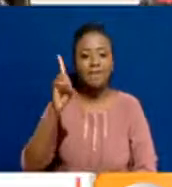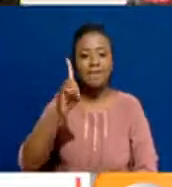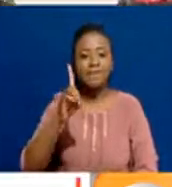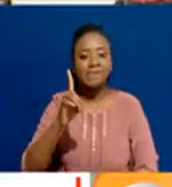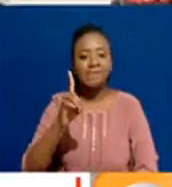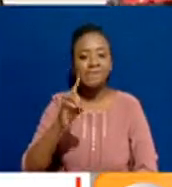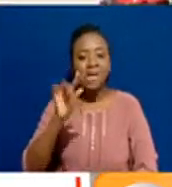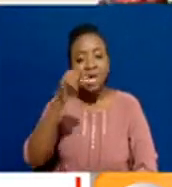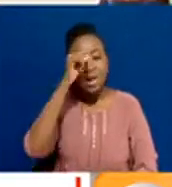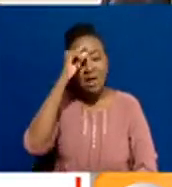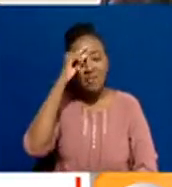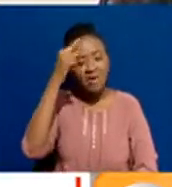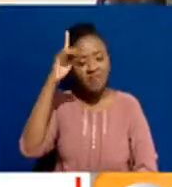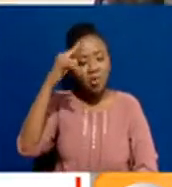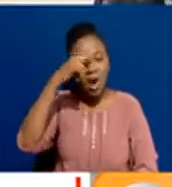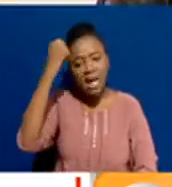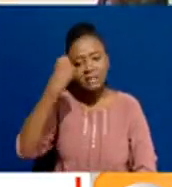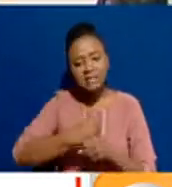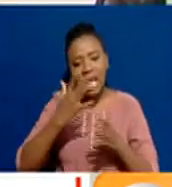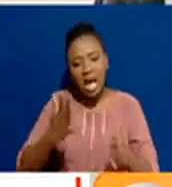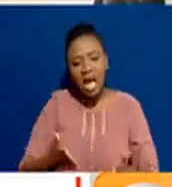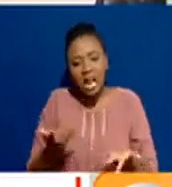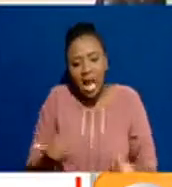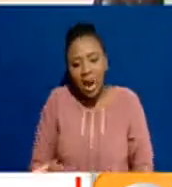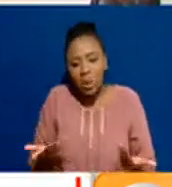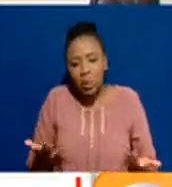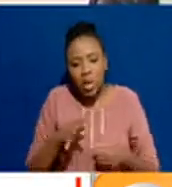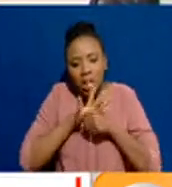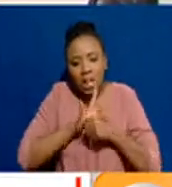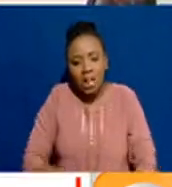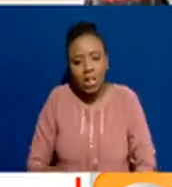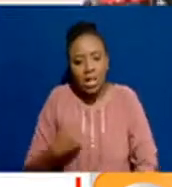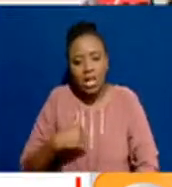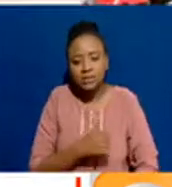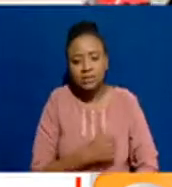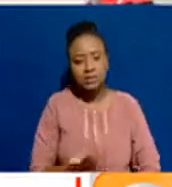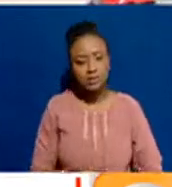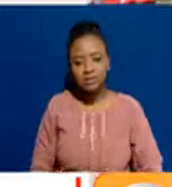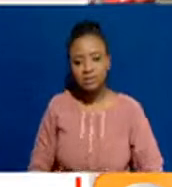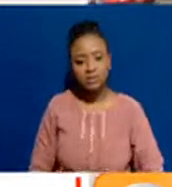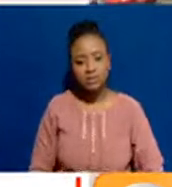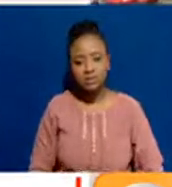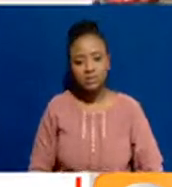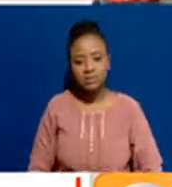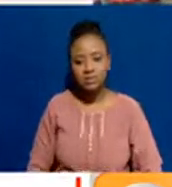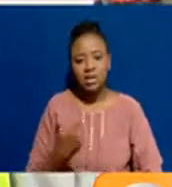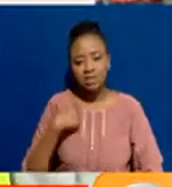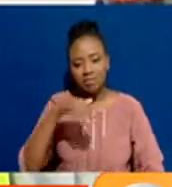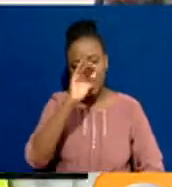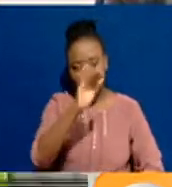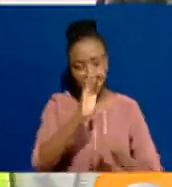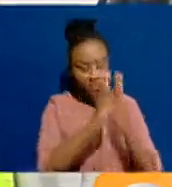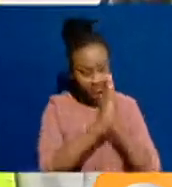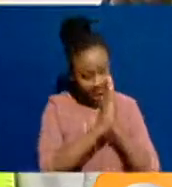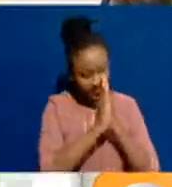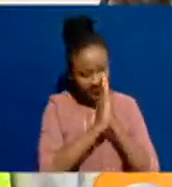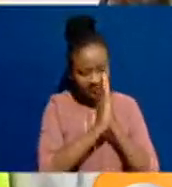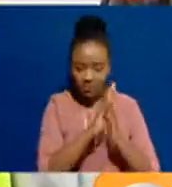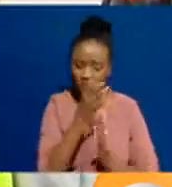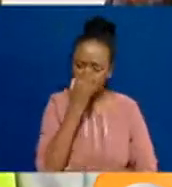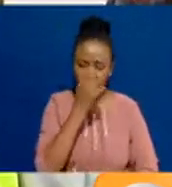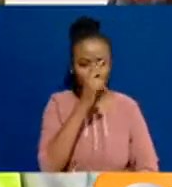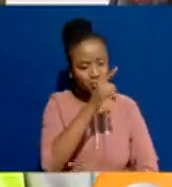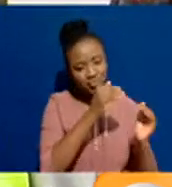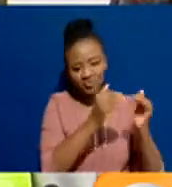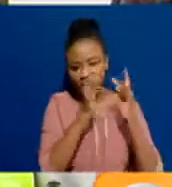Serikali iliyokuwa ya mahasola imekuwa ya kutugandamiza. Wito wangu kwa rais, hii anafanya